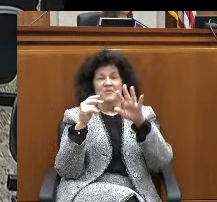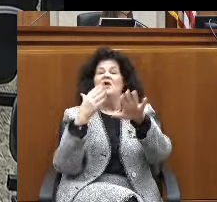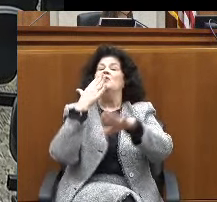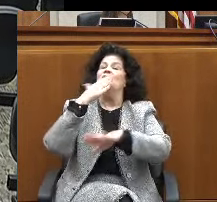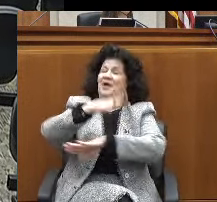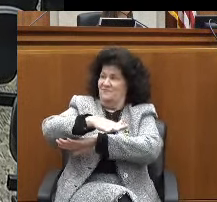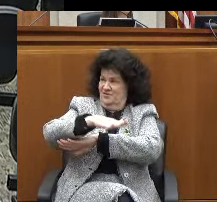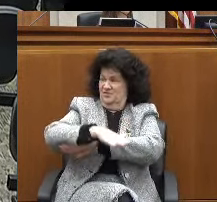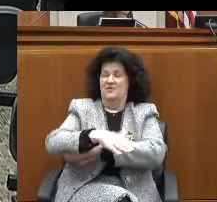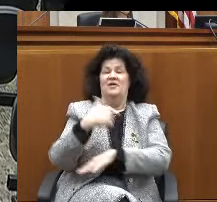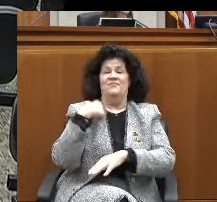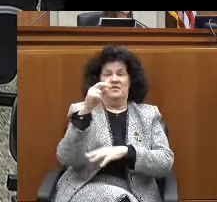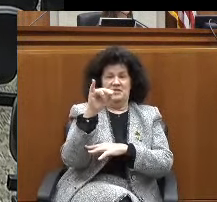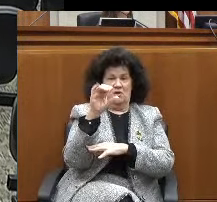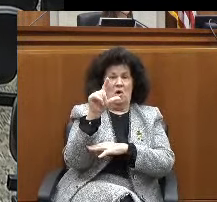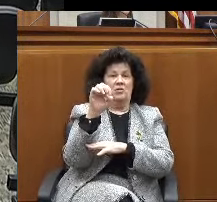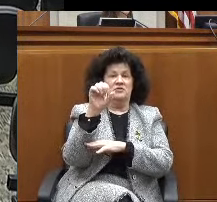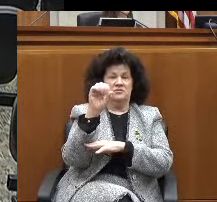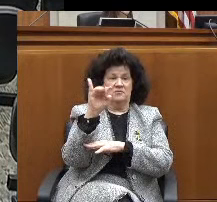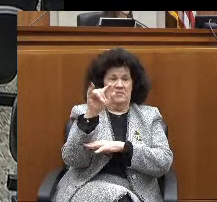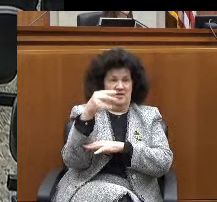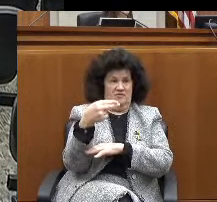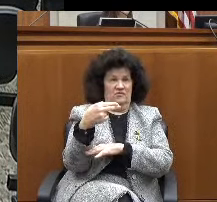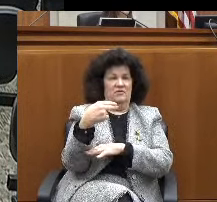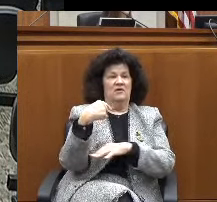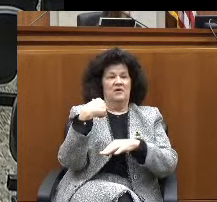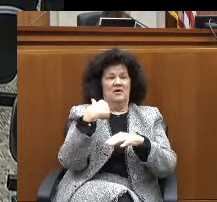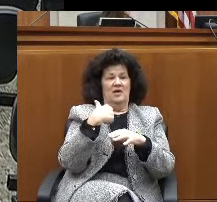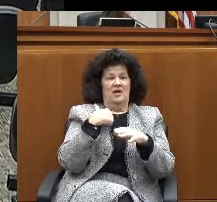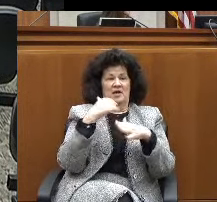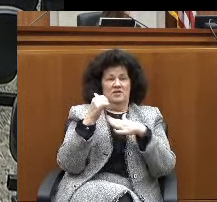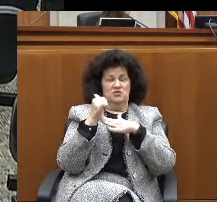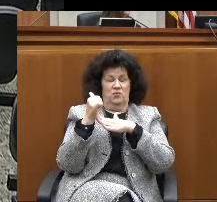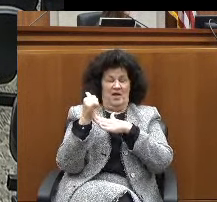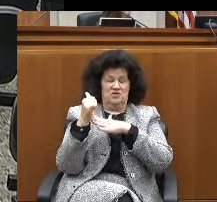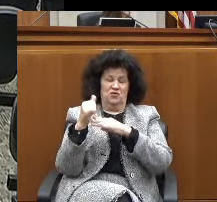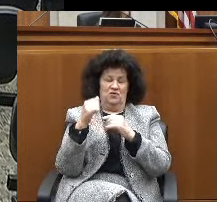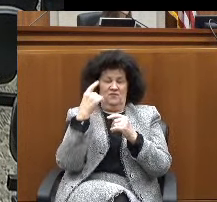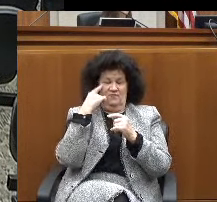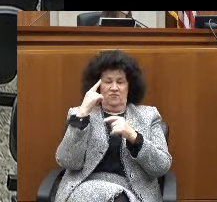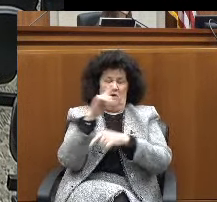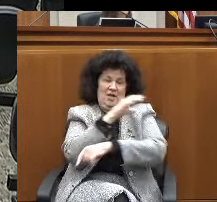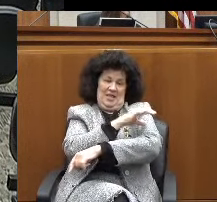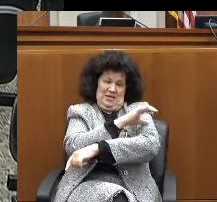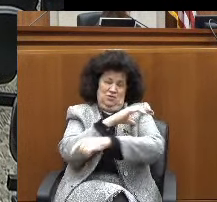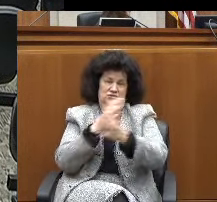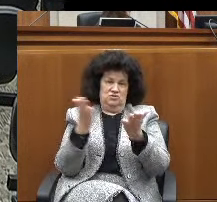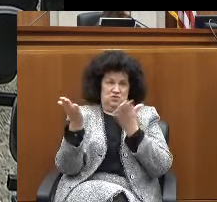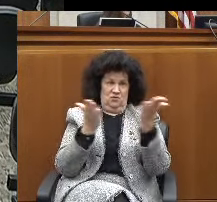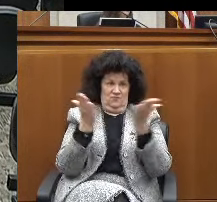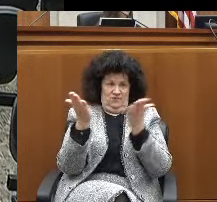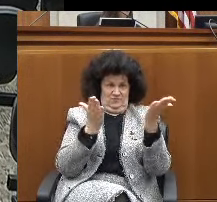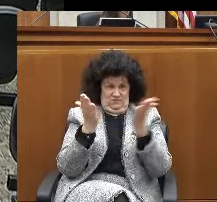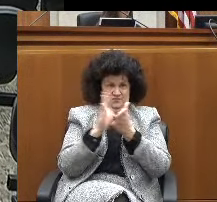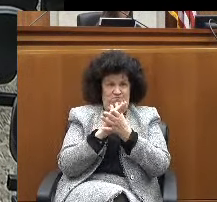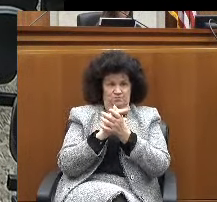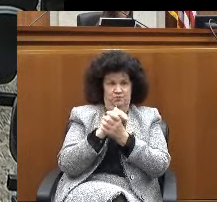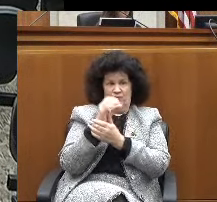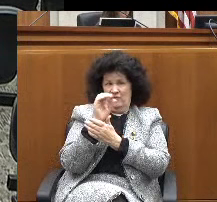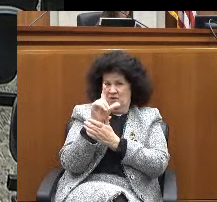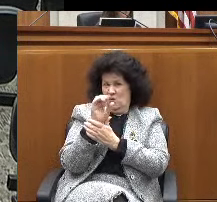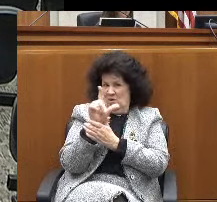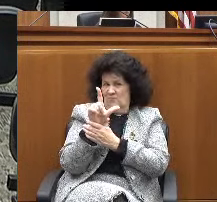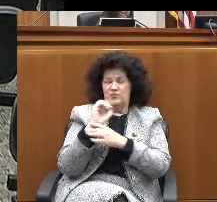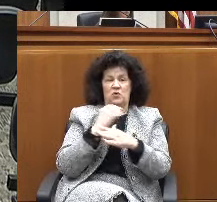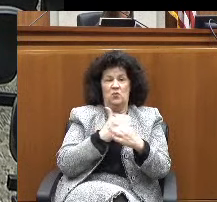Good afternoon. My name is Nicole Scott. I'm the Director of Clinical Services for Healthcare Centers and Schools. We currently staff